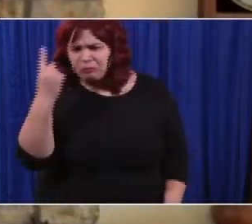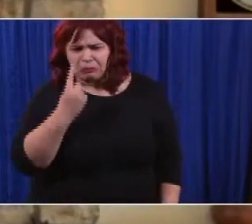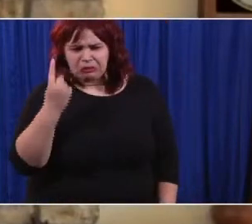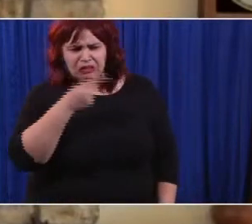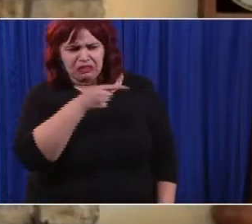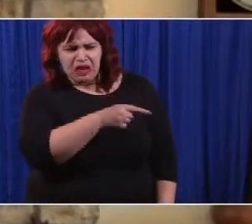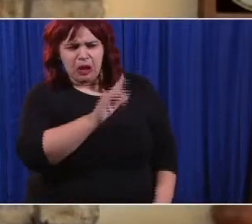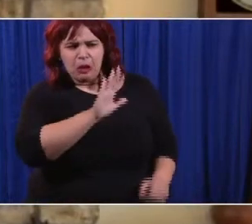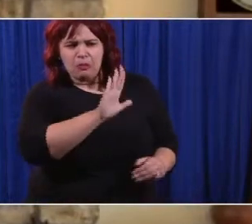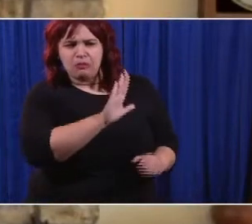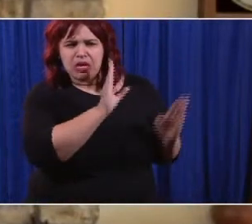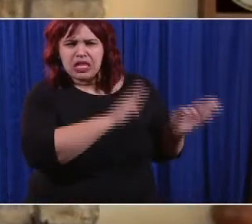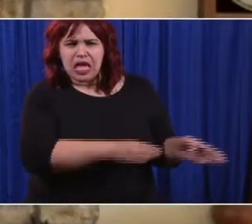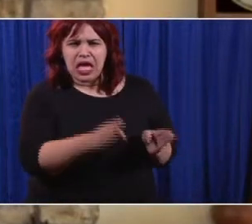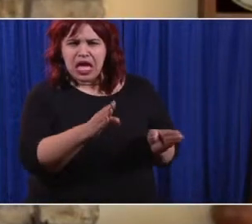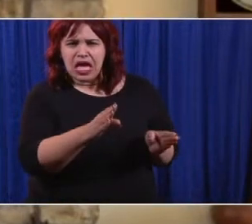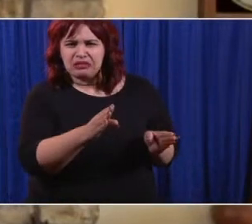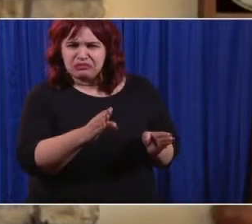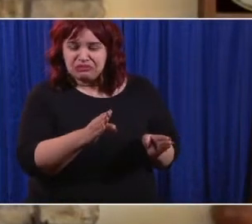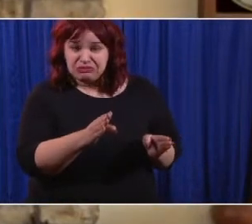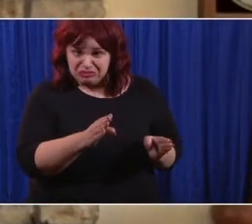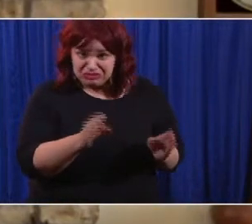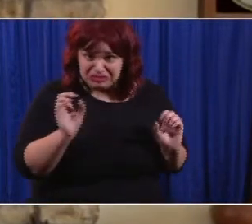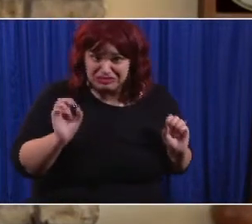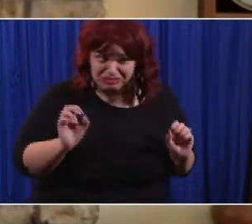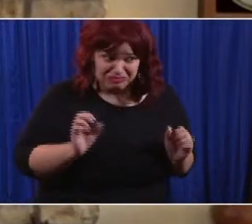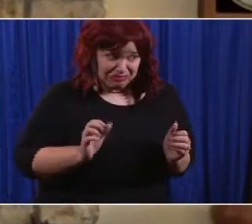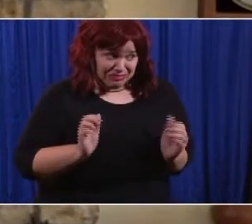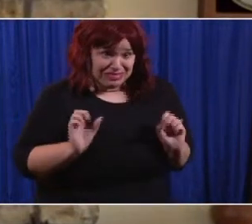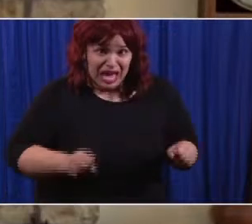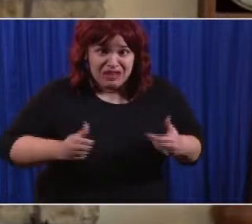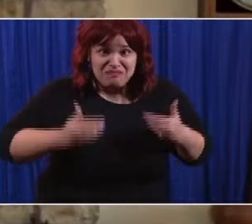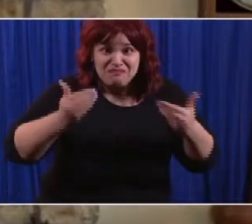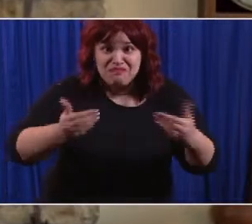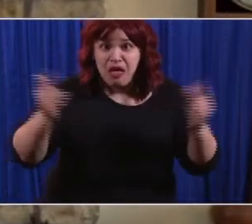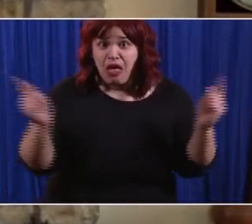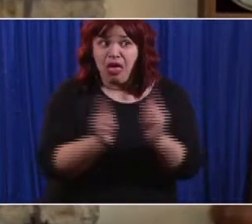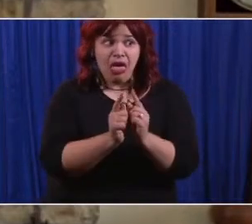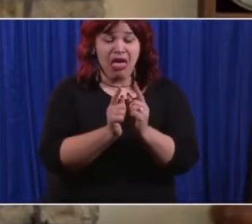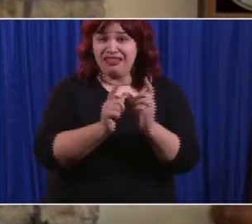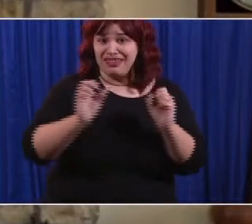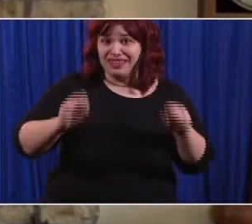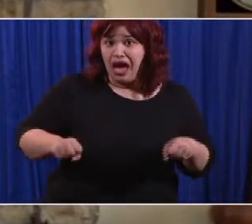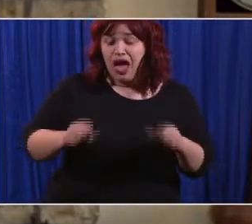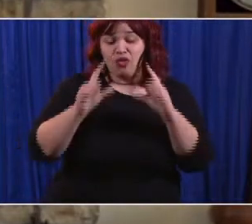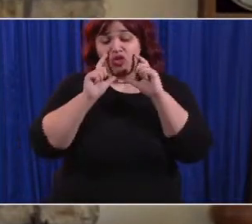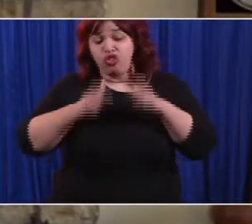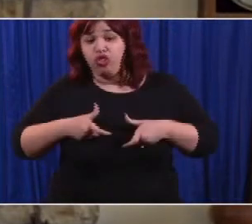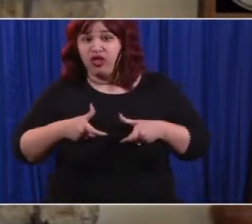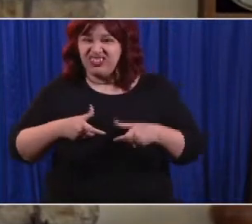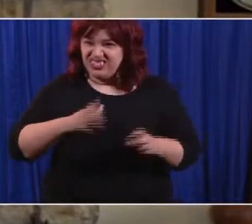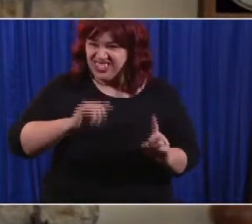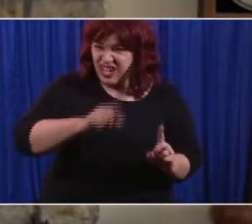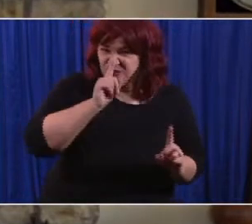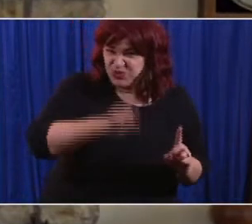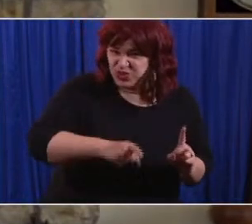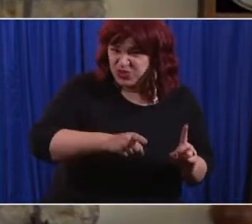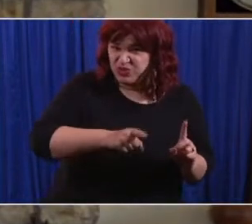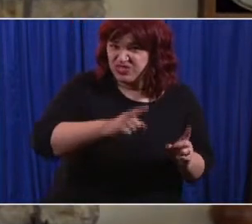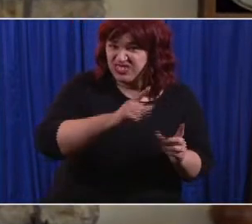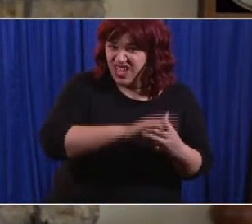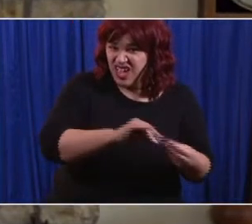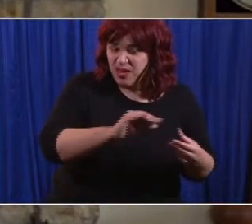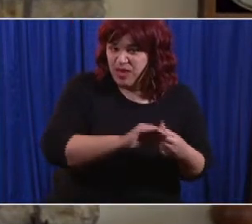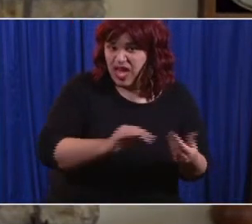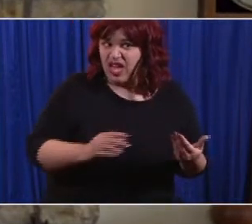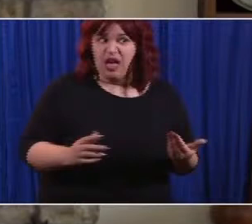still precautions people need to take because they could potentially be carriers and not show any symptoms, even though they've had the